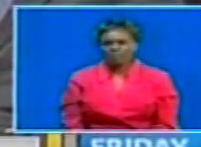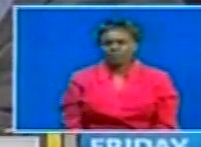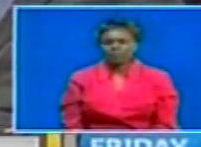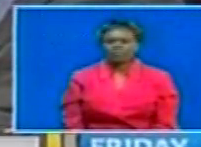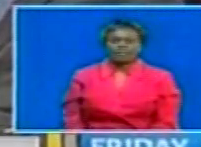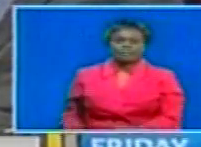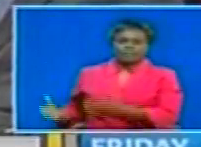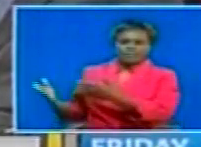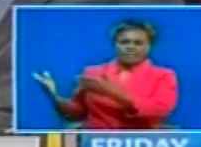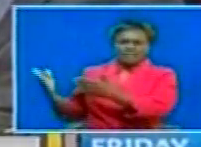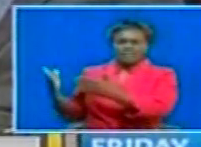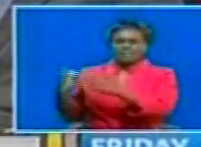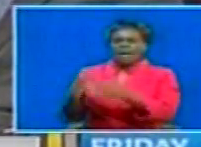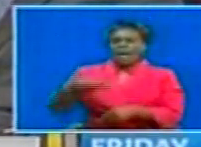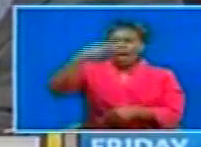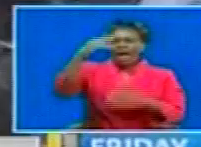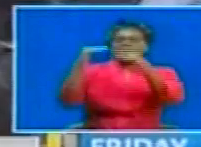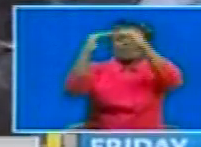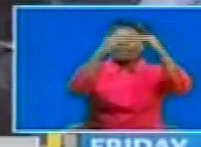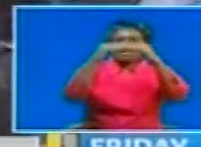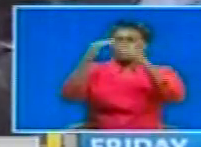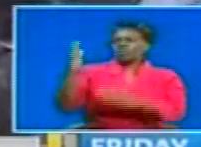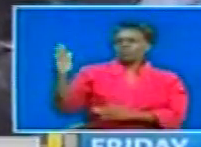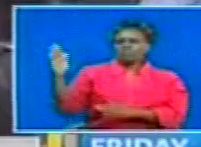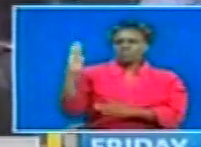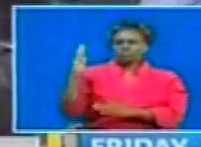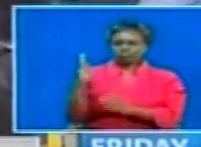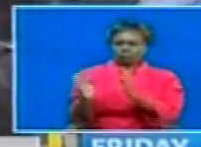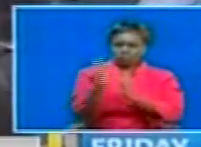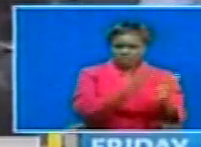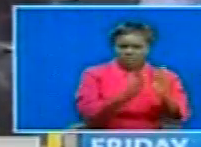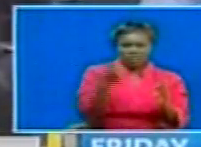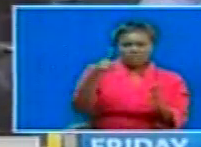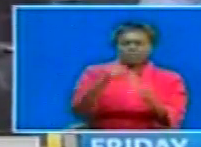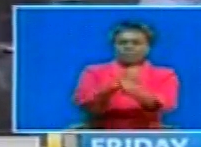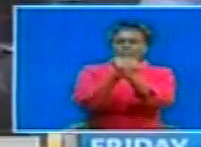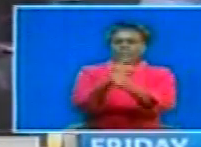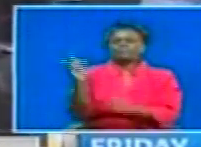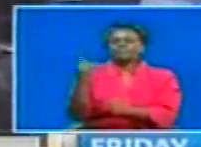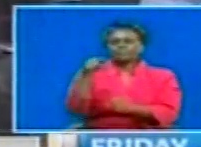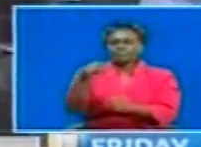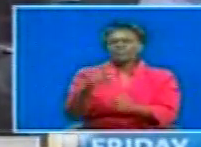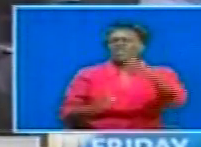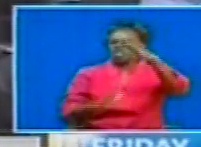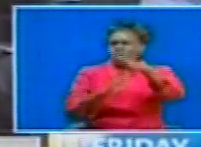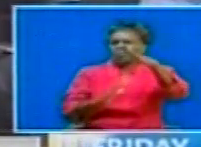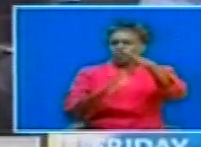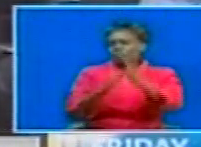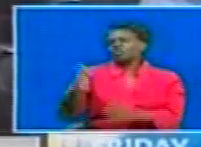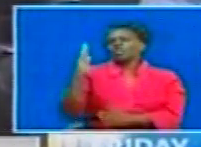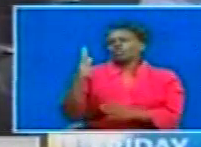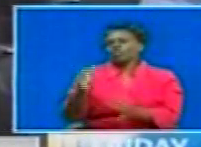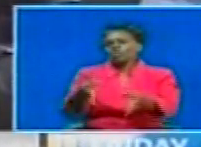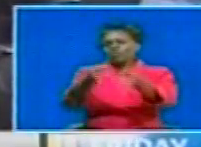This was a high-level seminar on national security strategy that was organized by the Ministry of Defense. In attendance were top security chiefs,